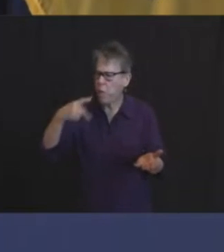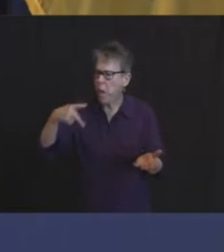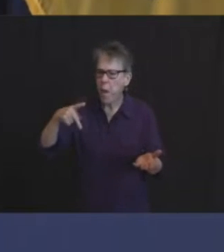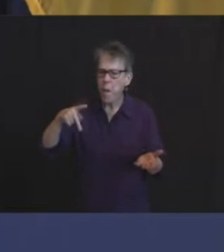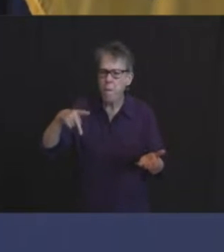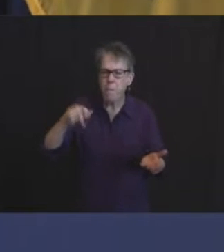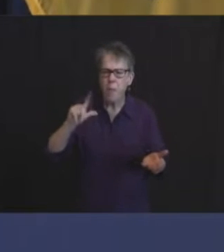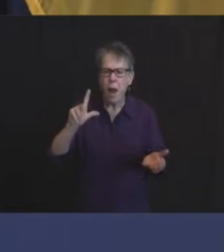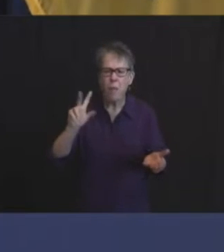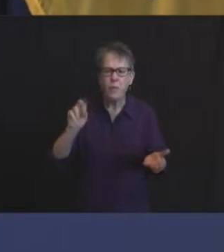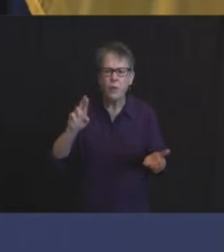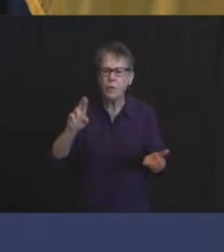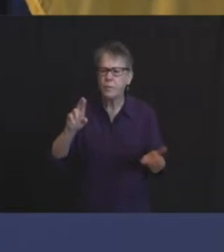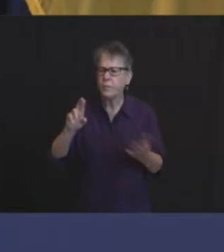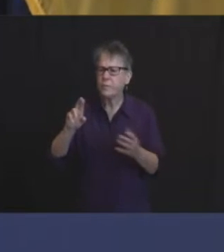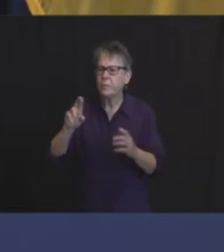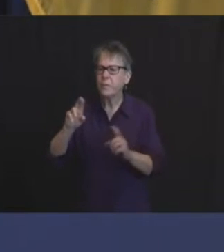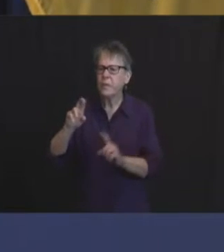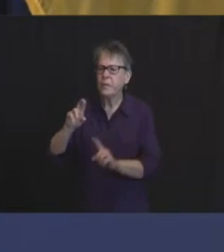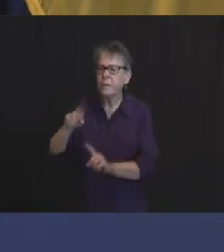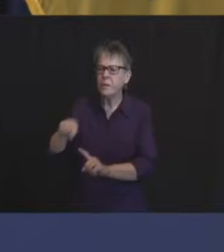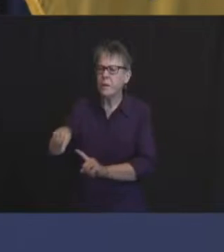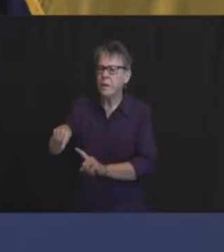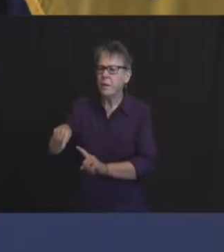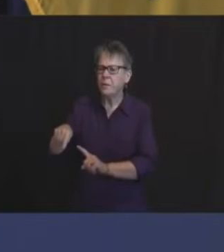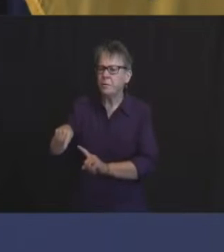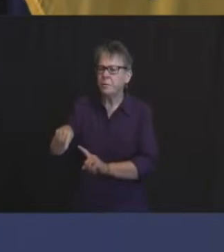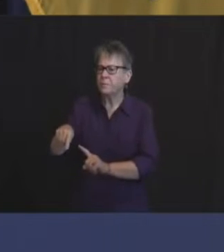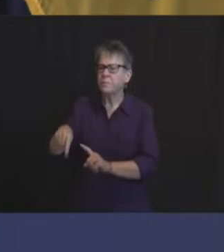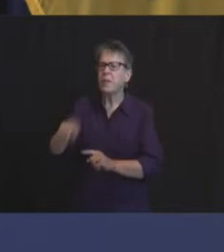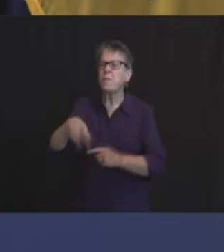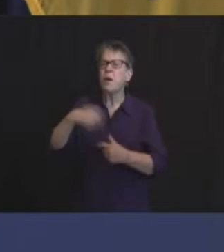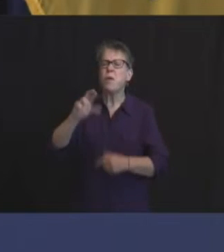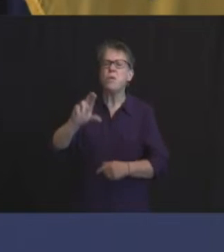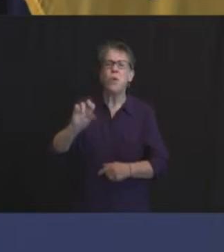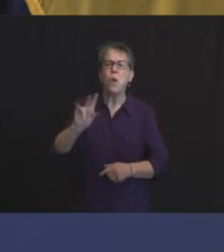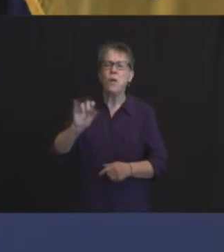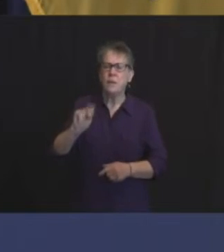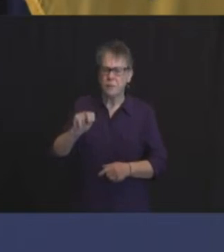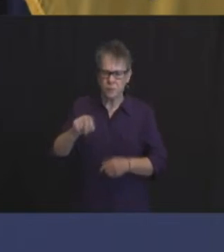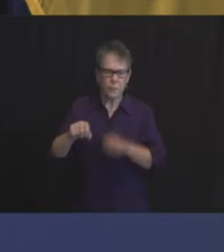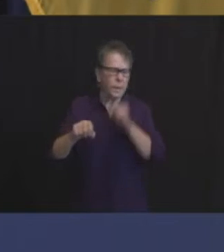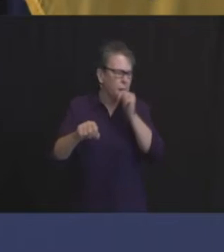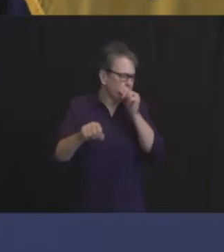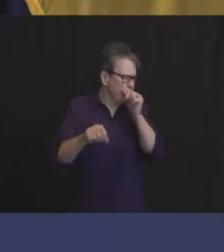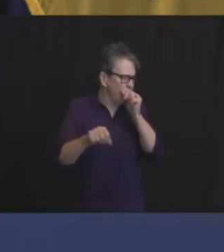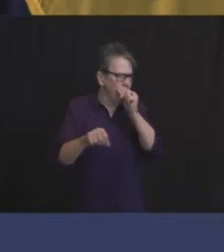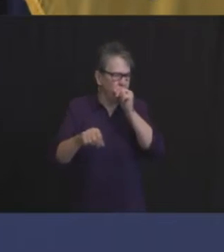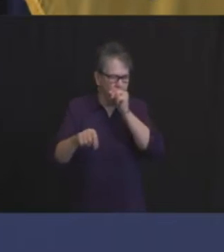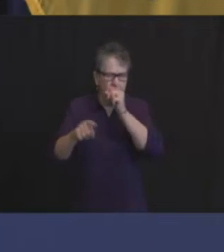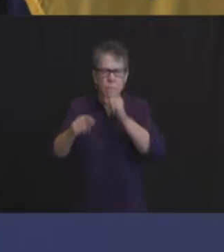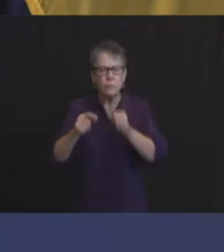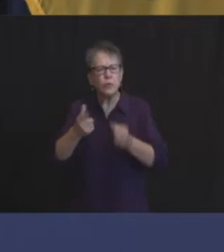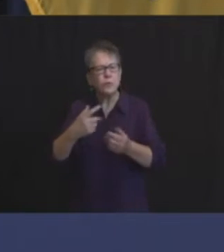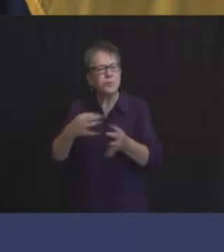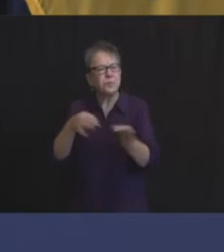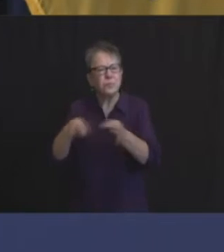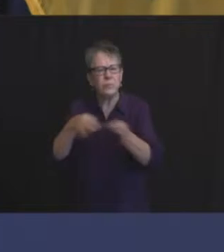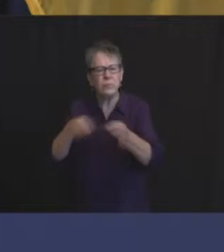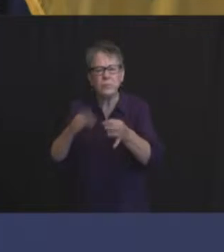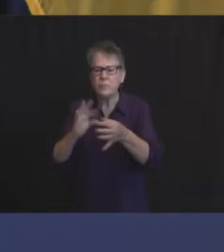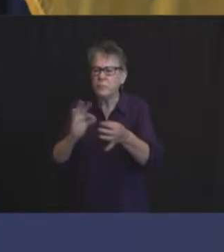Gloucester County, made a really good point about the notion of, particularly for communities of